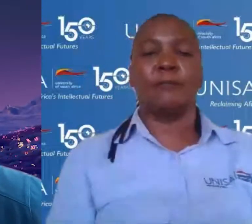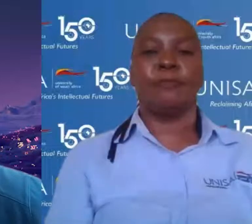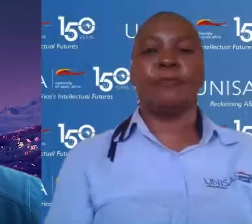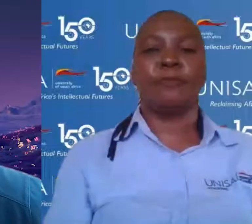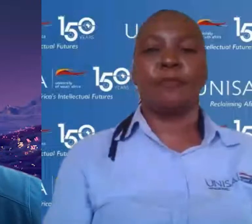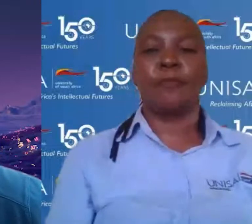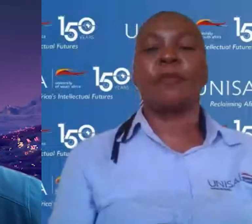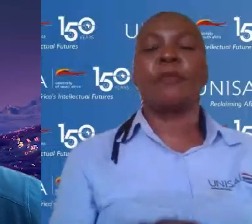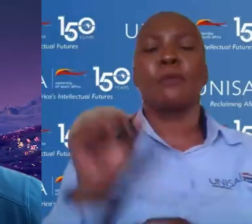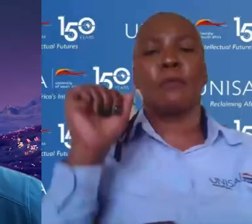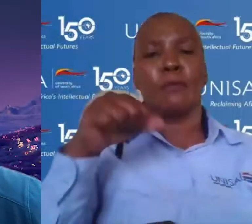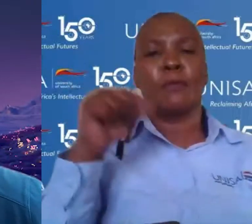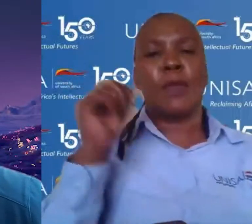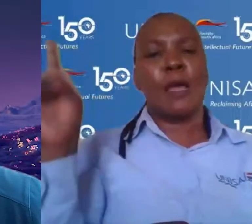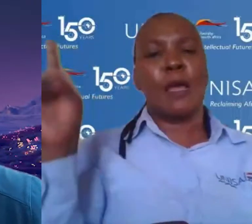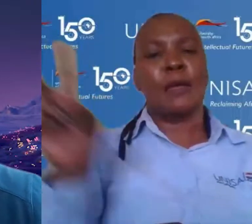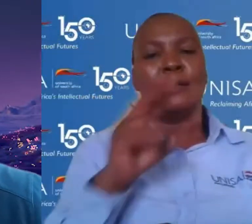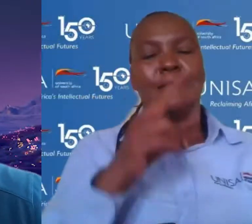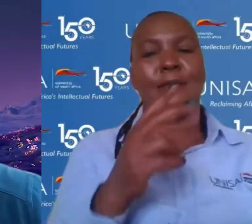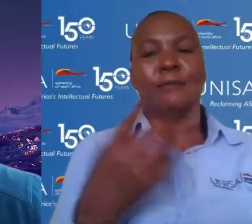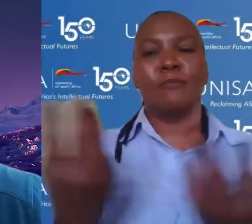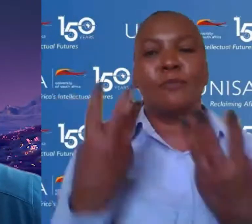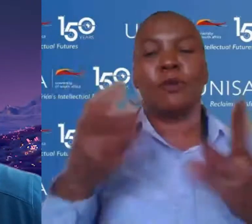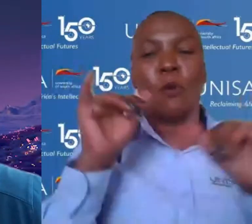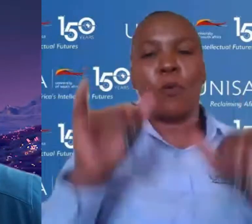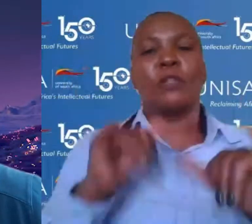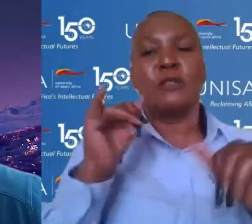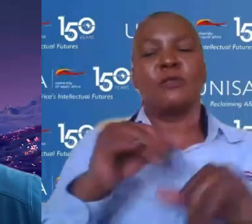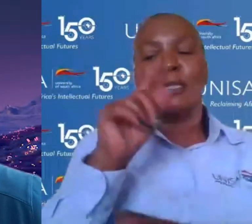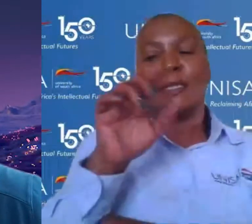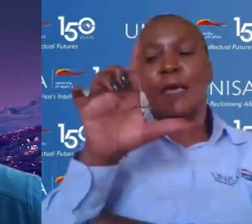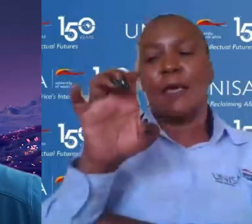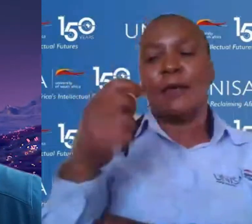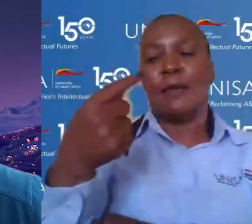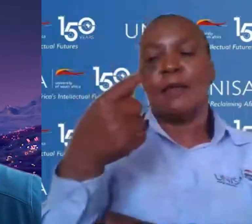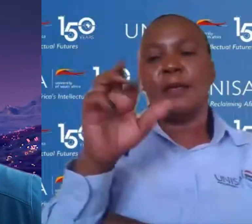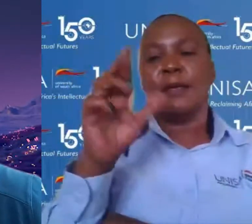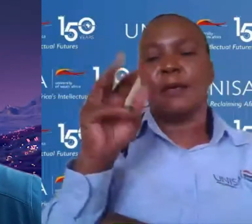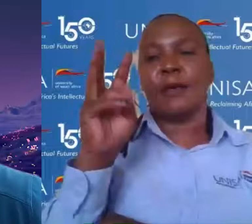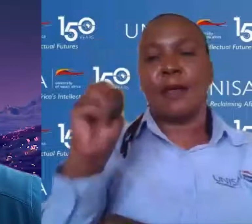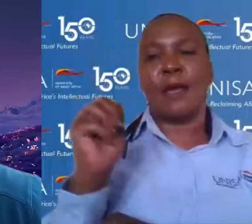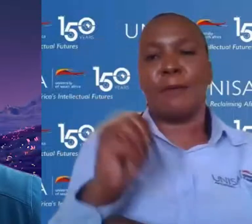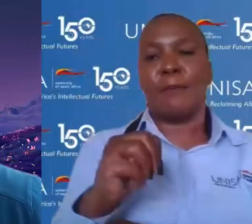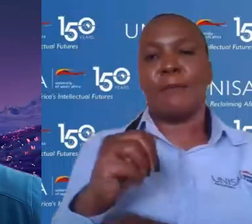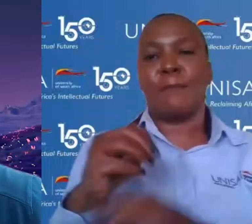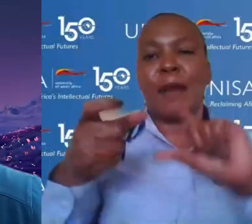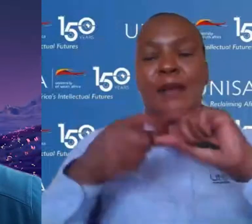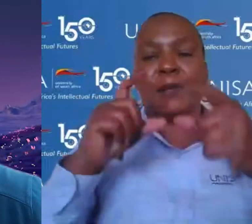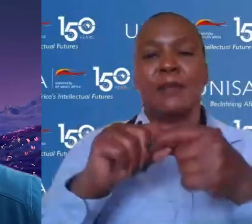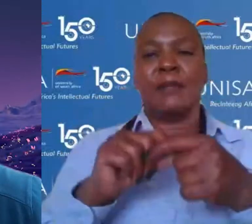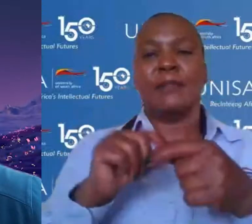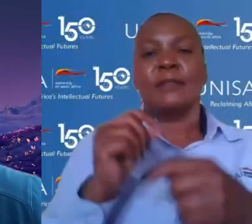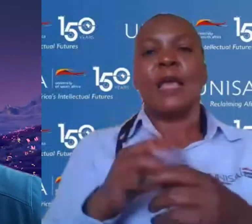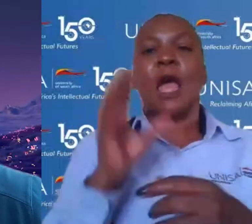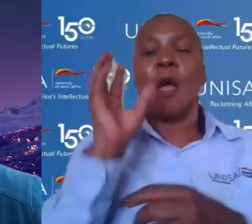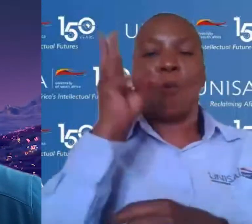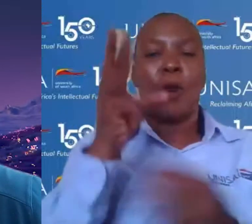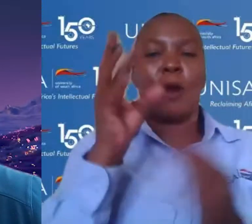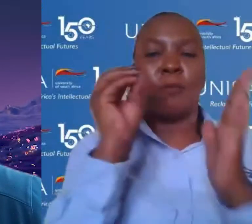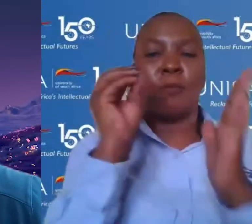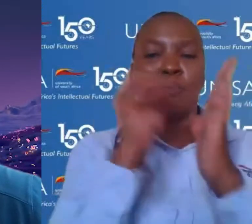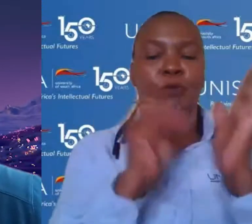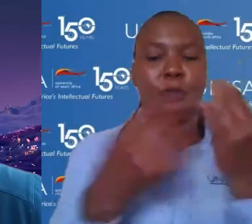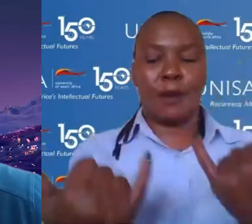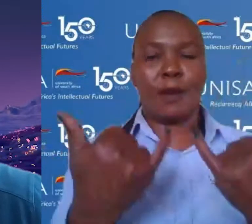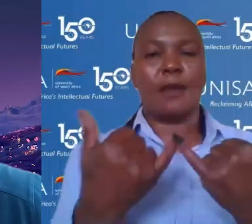can see you're still waiting for the Telegram link. It's coming. It's coming. Just keep your eyes in the